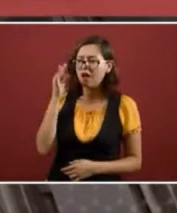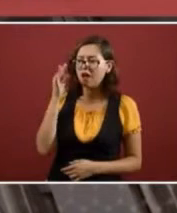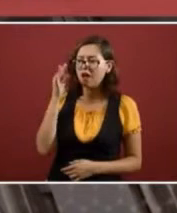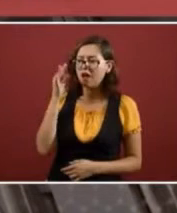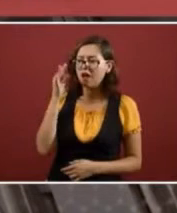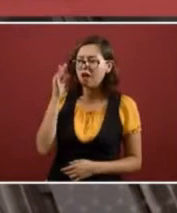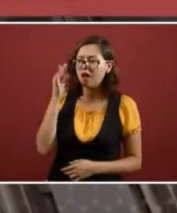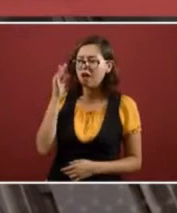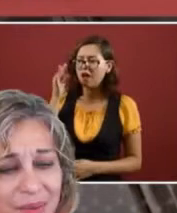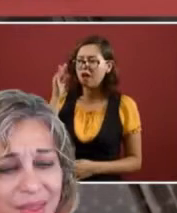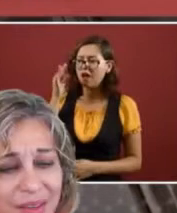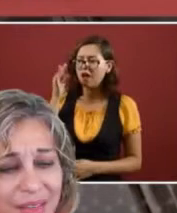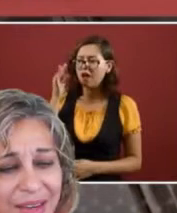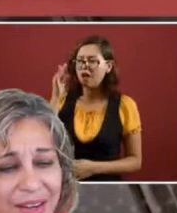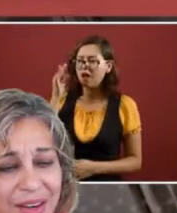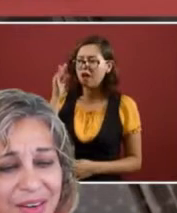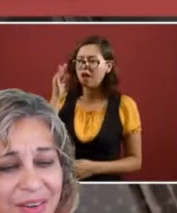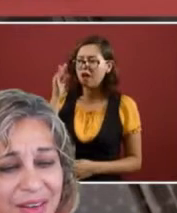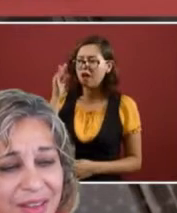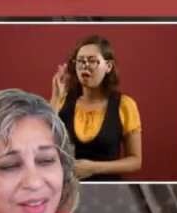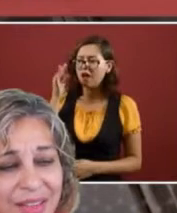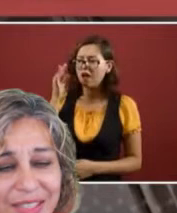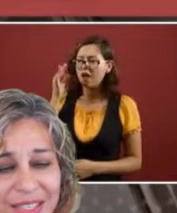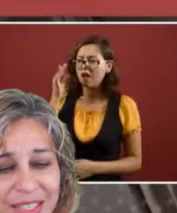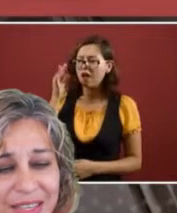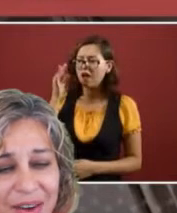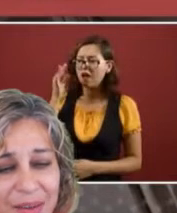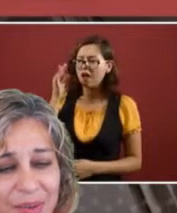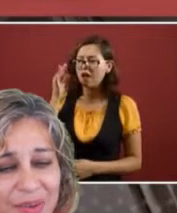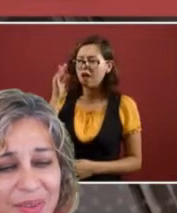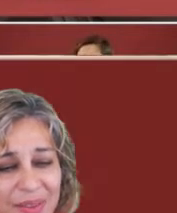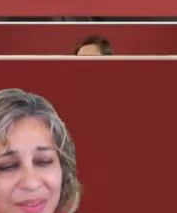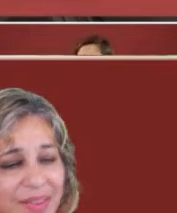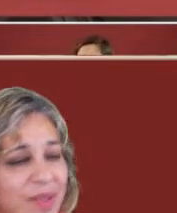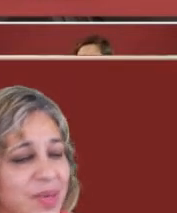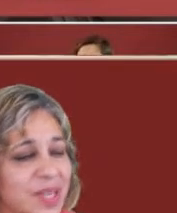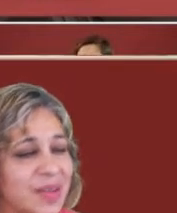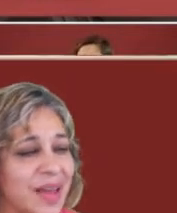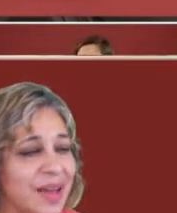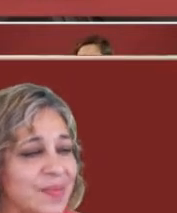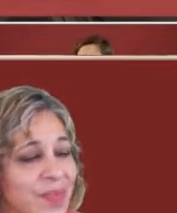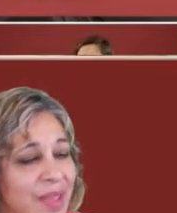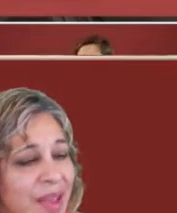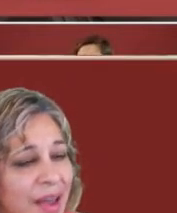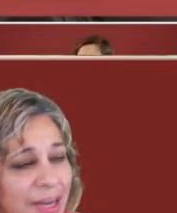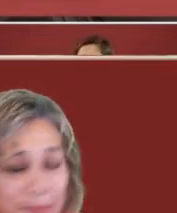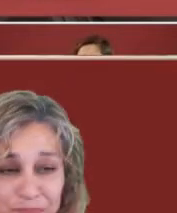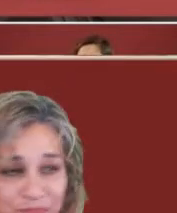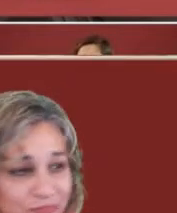that they got away with all that, you know? That's just incredible that they would do that.